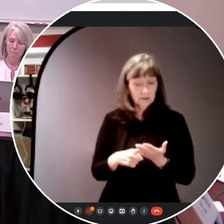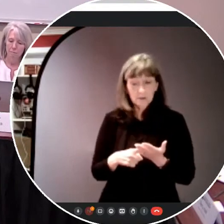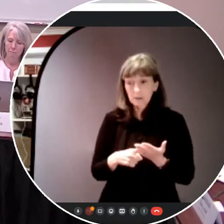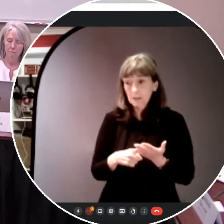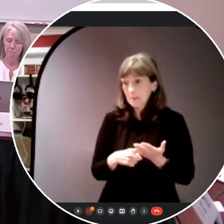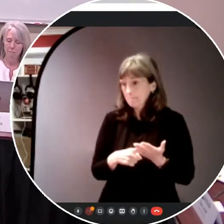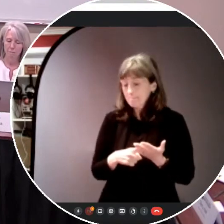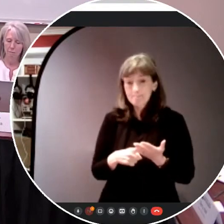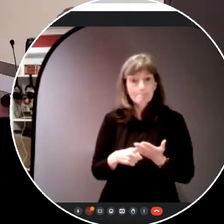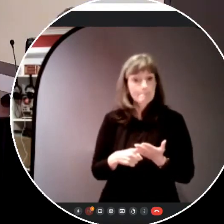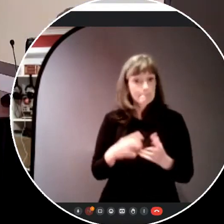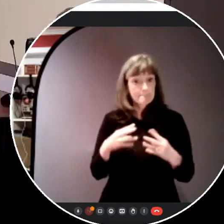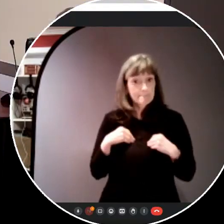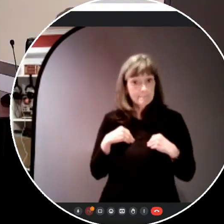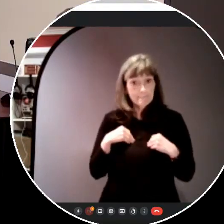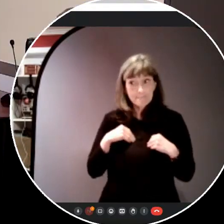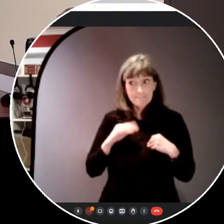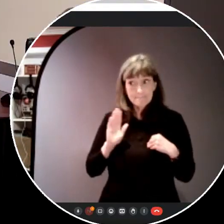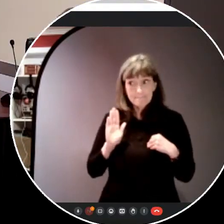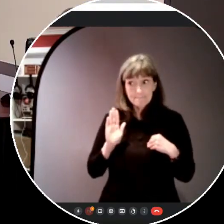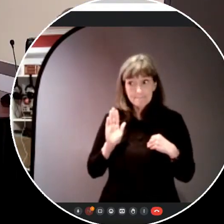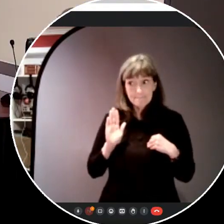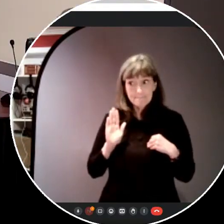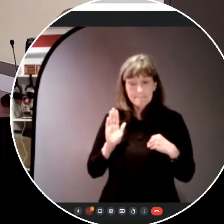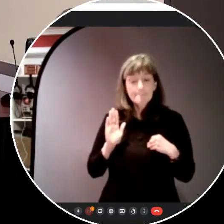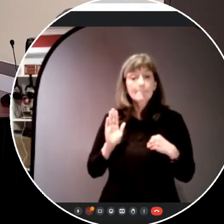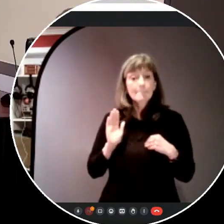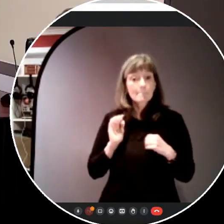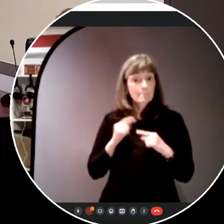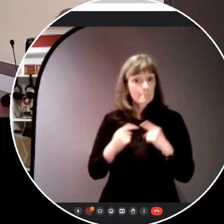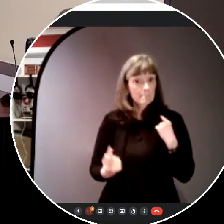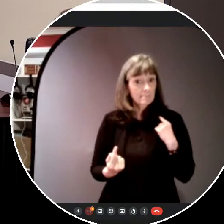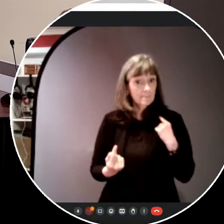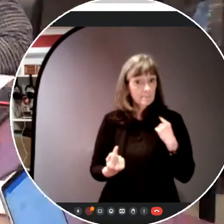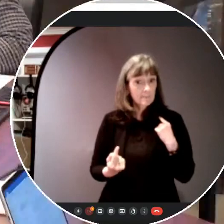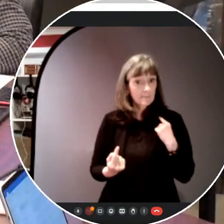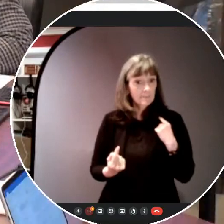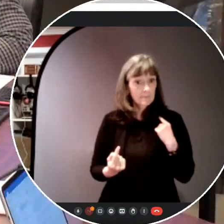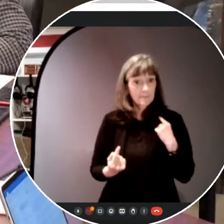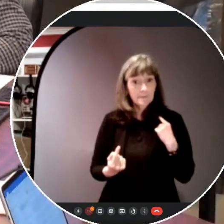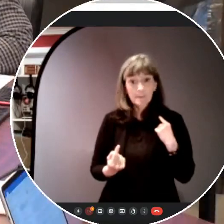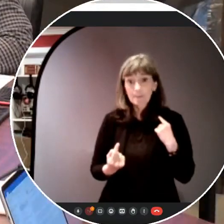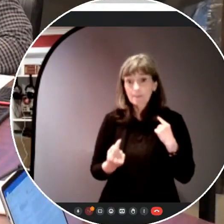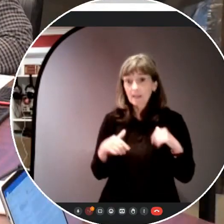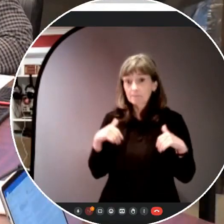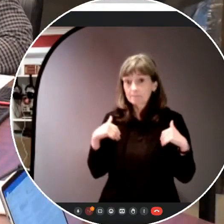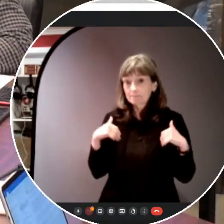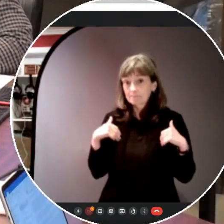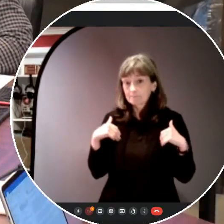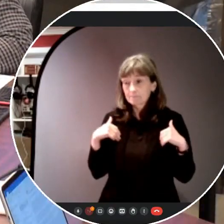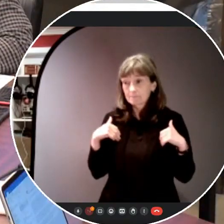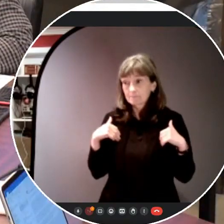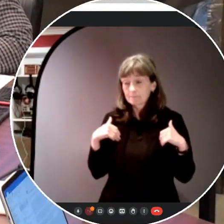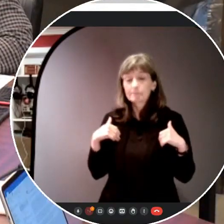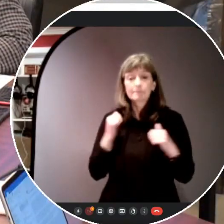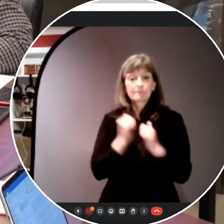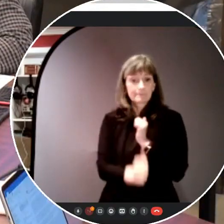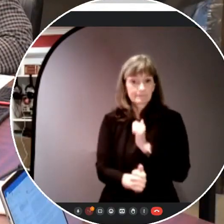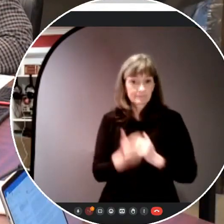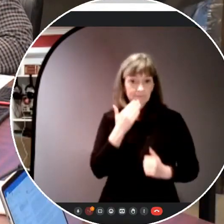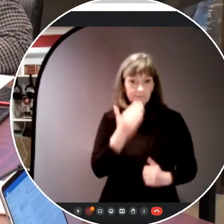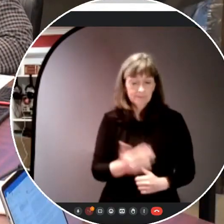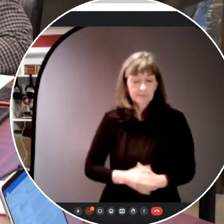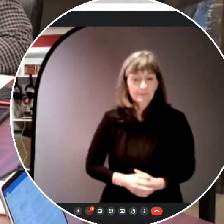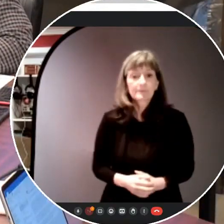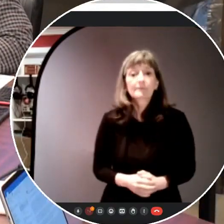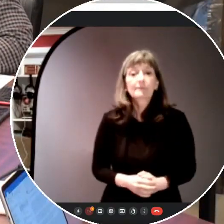Okay, all in favor? Any opposed? Any abstentions? Carried. Okay, thank you very much.